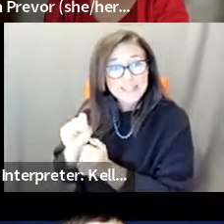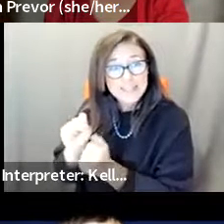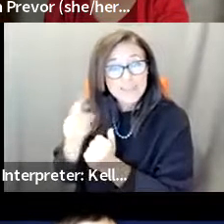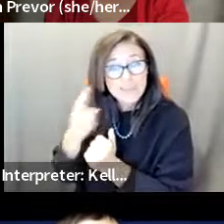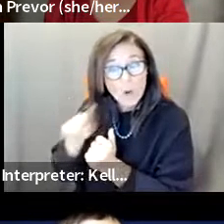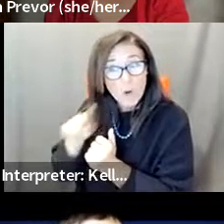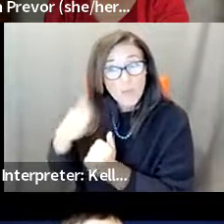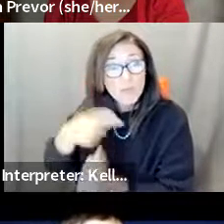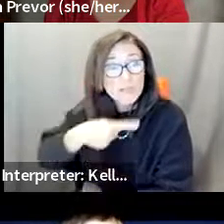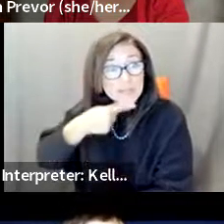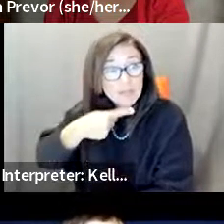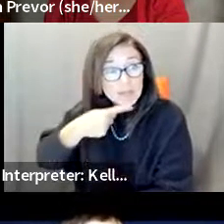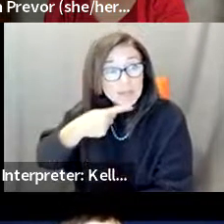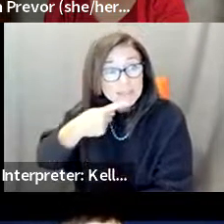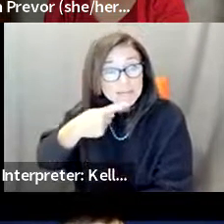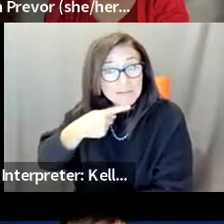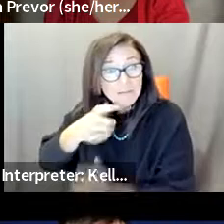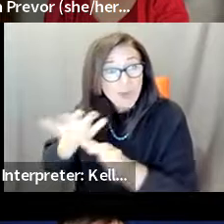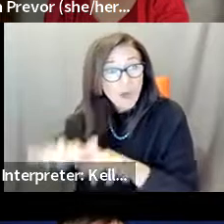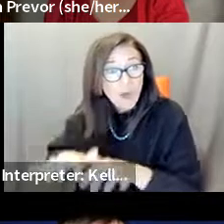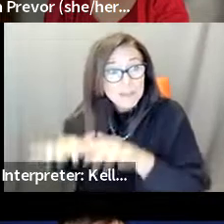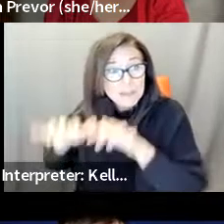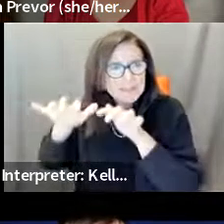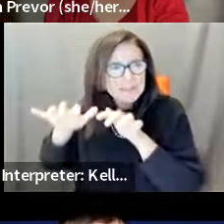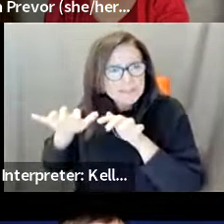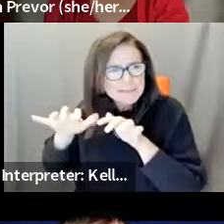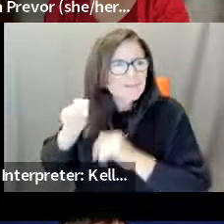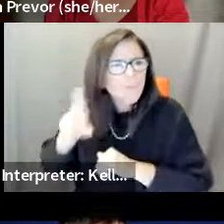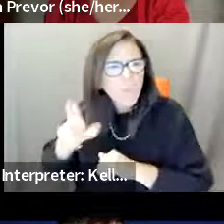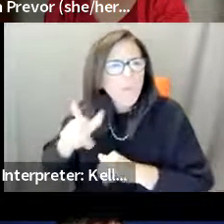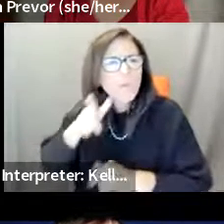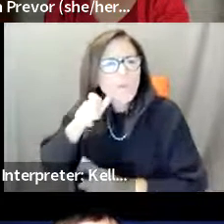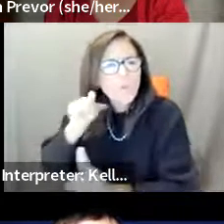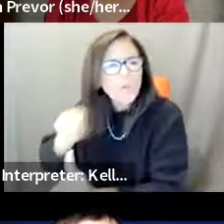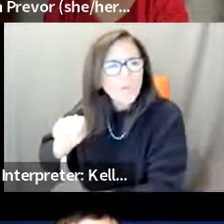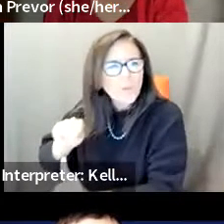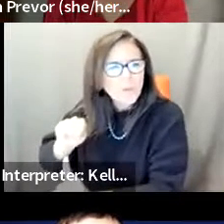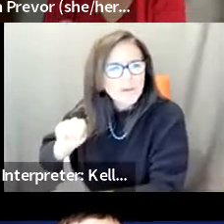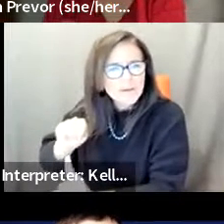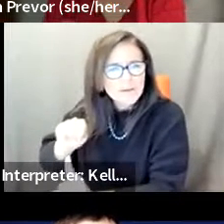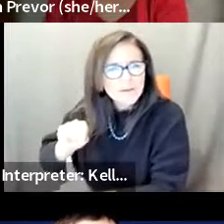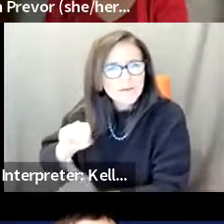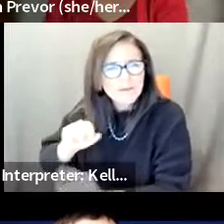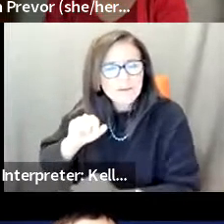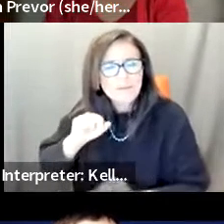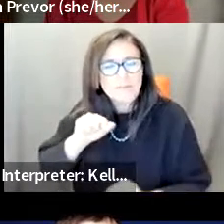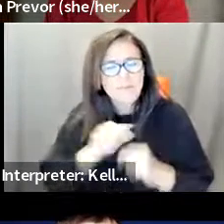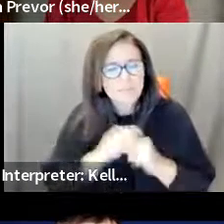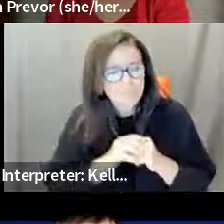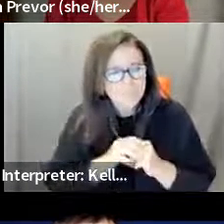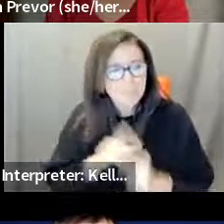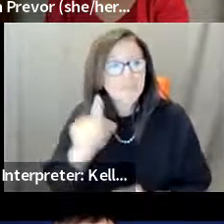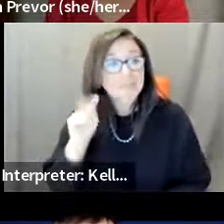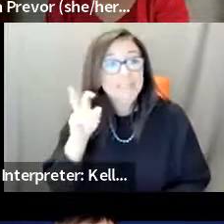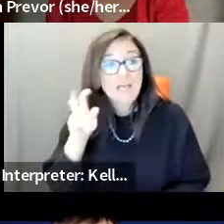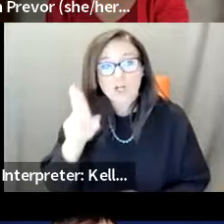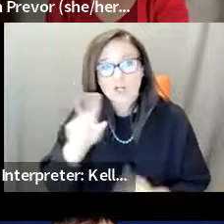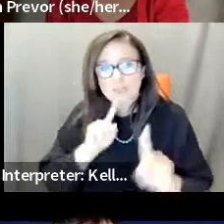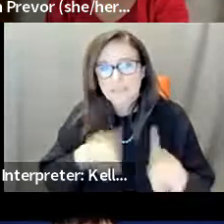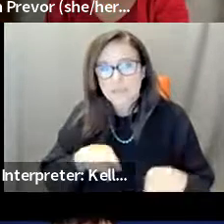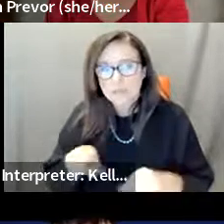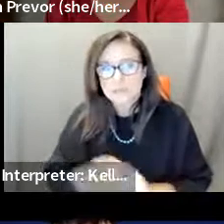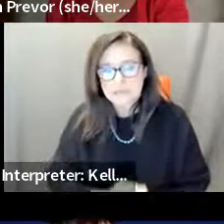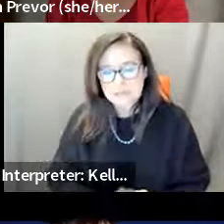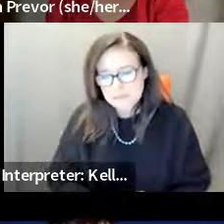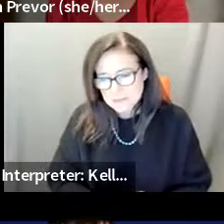what I'm not clear on. Well, like we had a